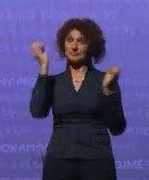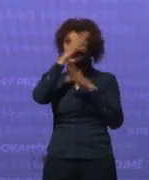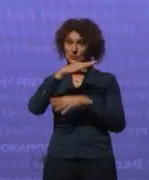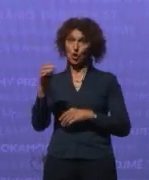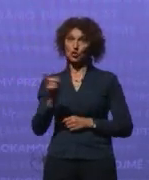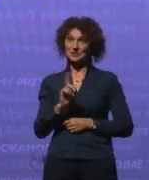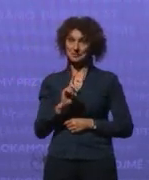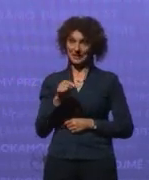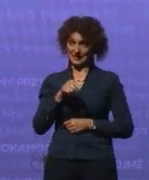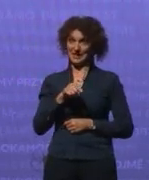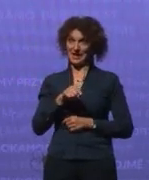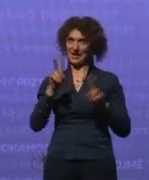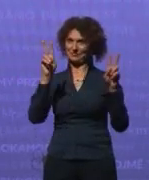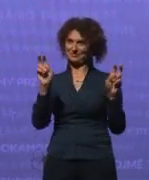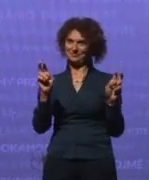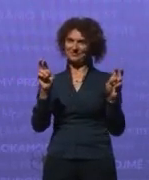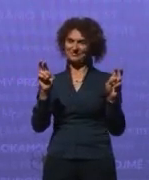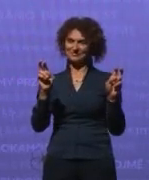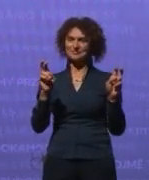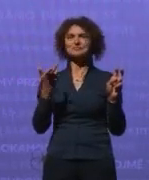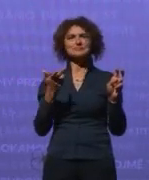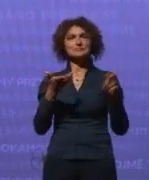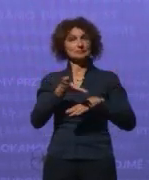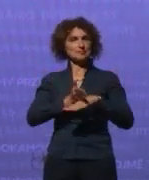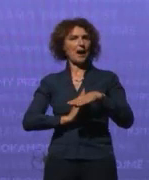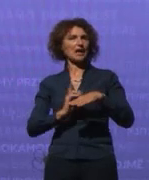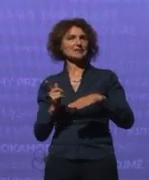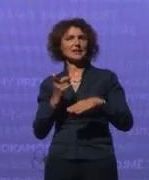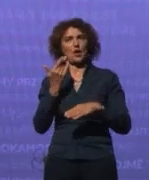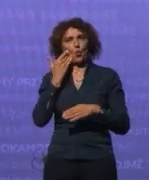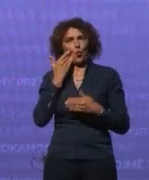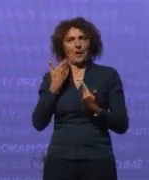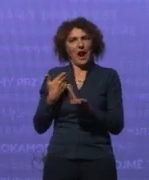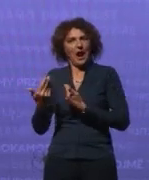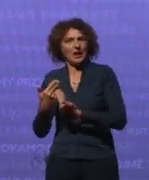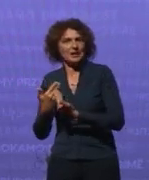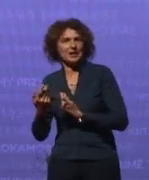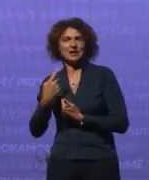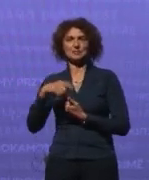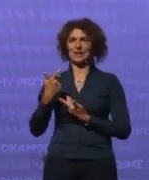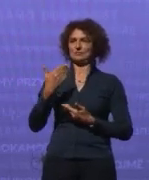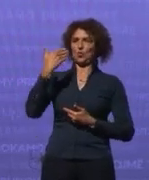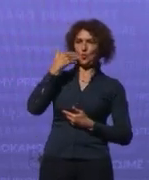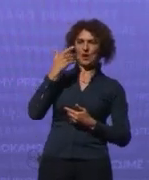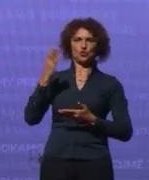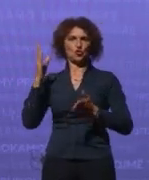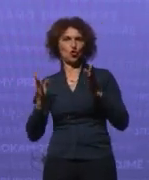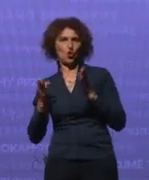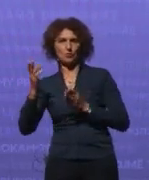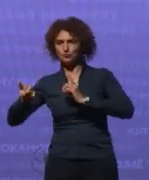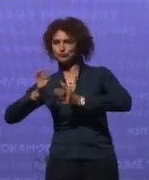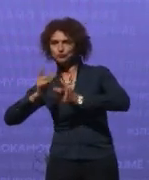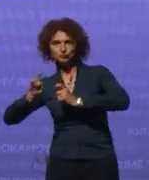human-robot interaction, the human side of that interaction, of the social robotics interaction with